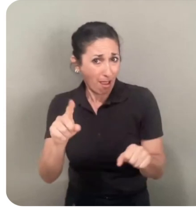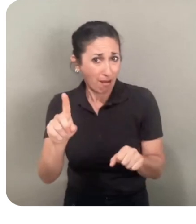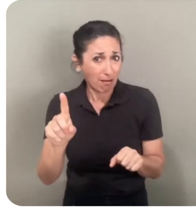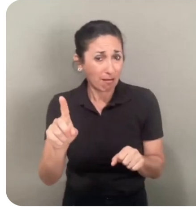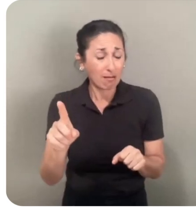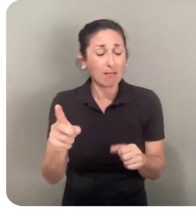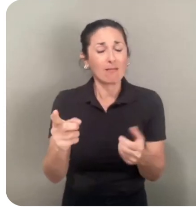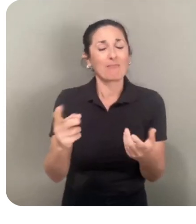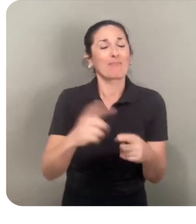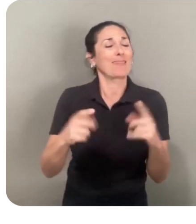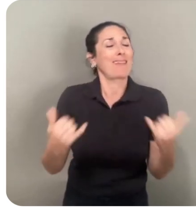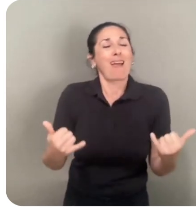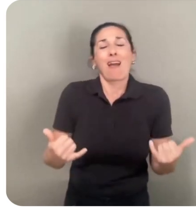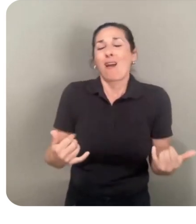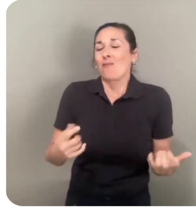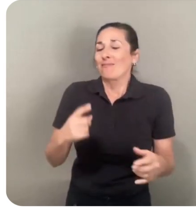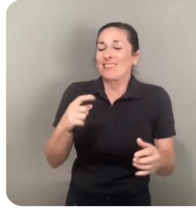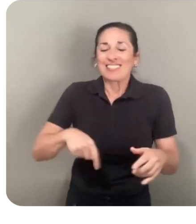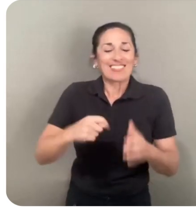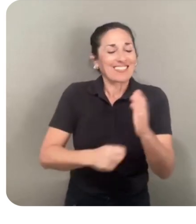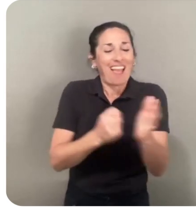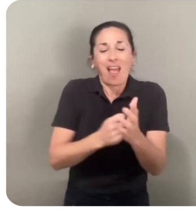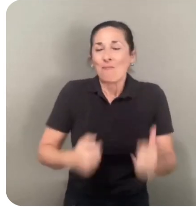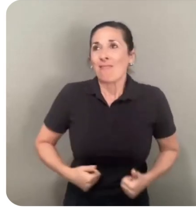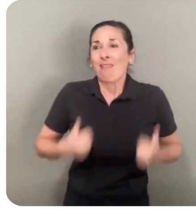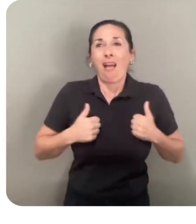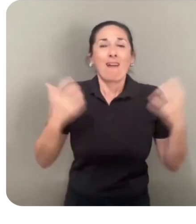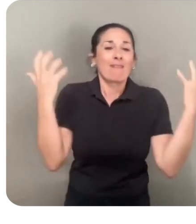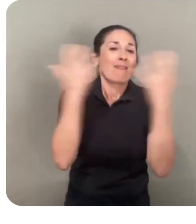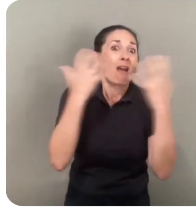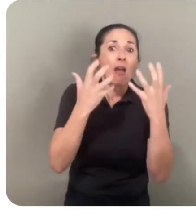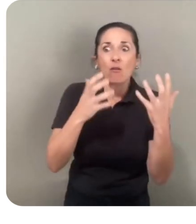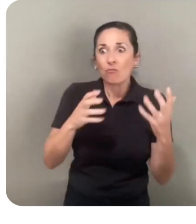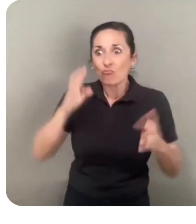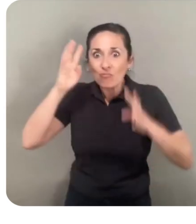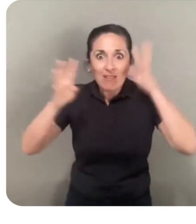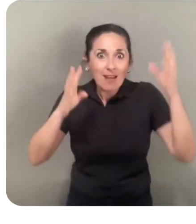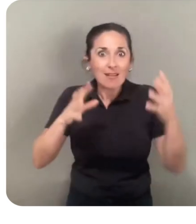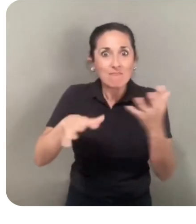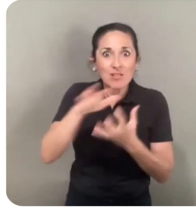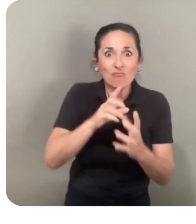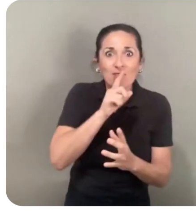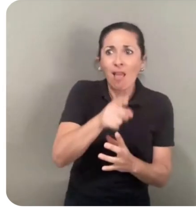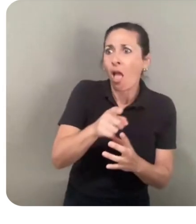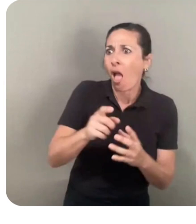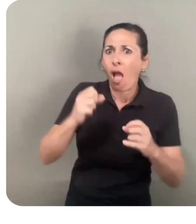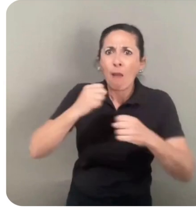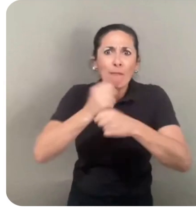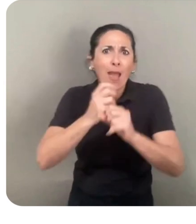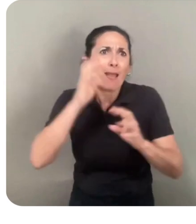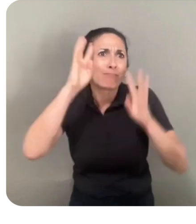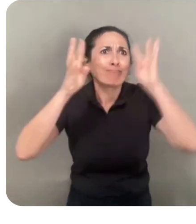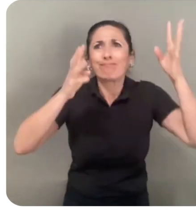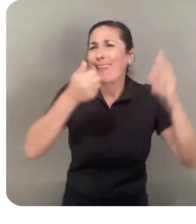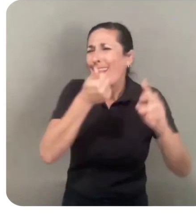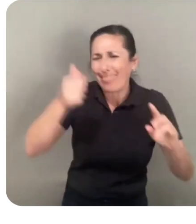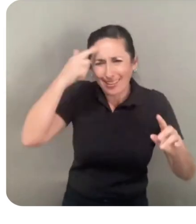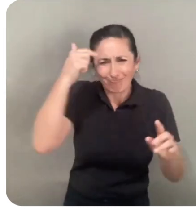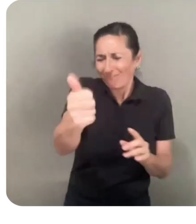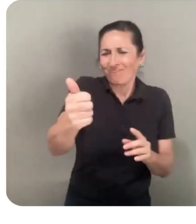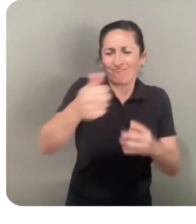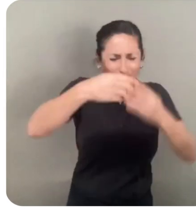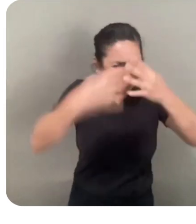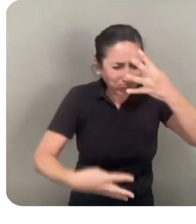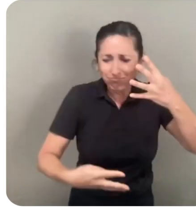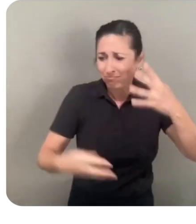a time to be alive. In creating in mixed reality, you can make anything you want in mixed reality and place